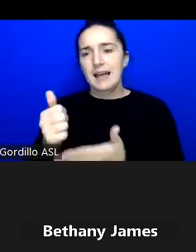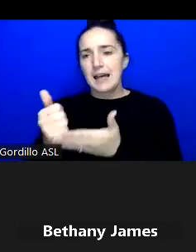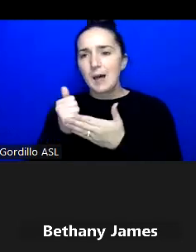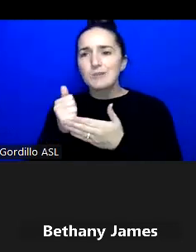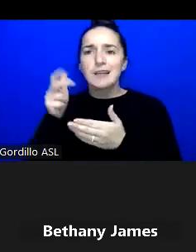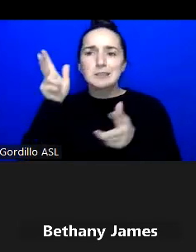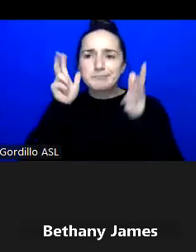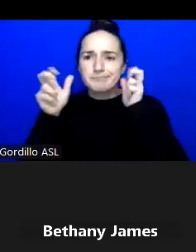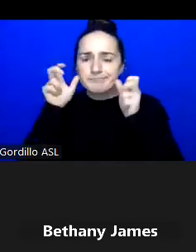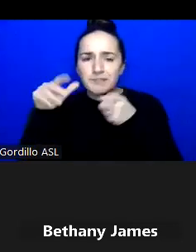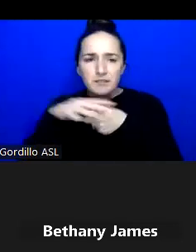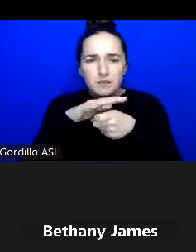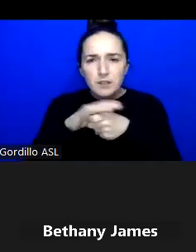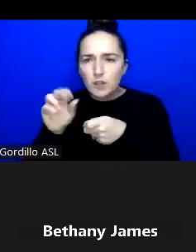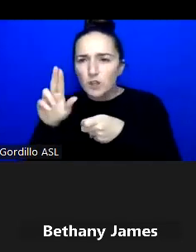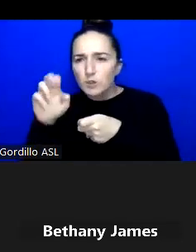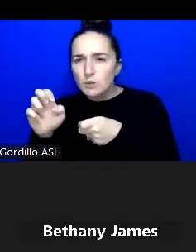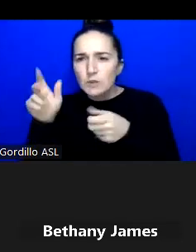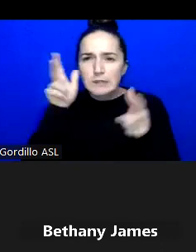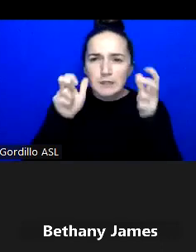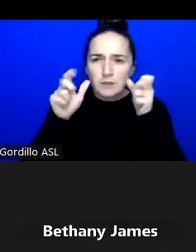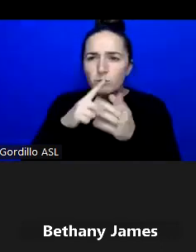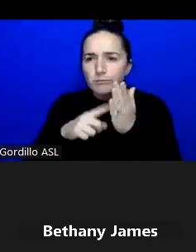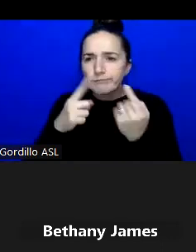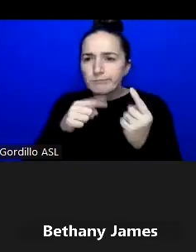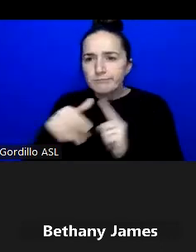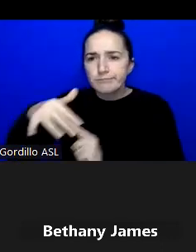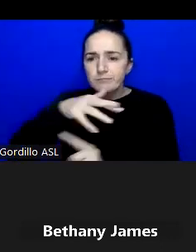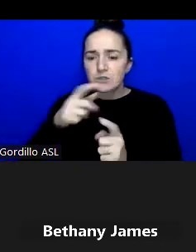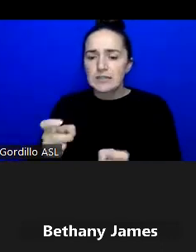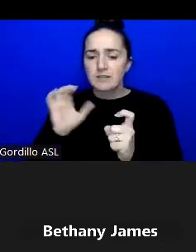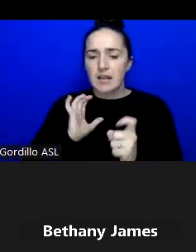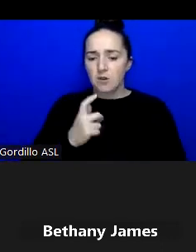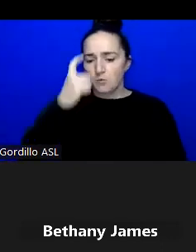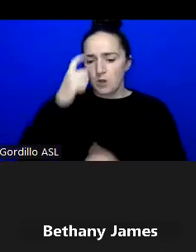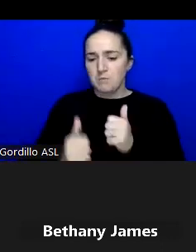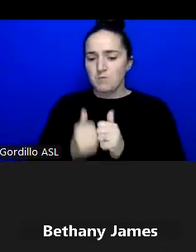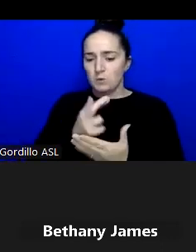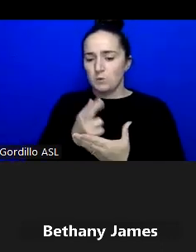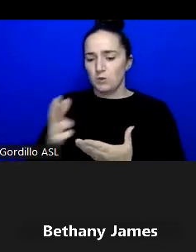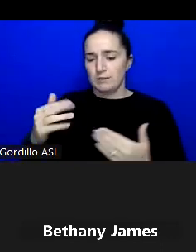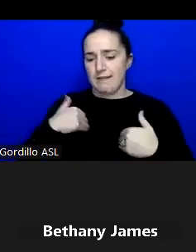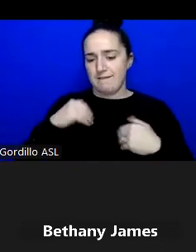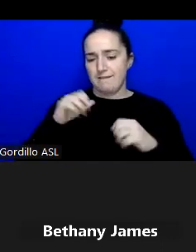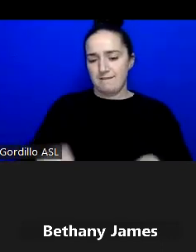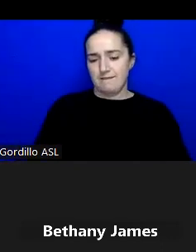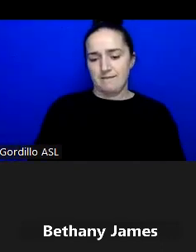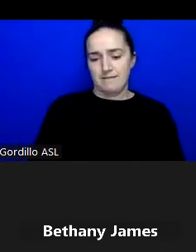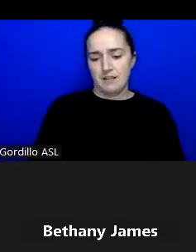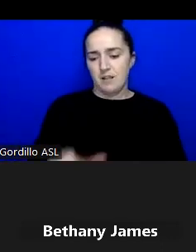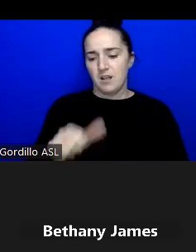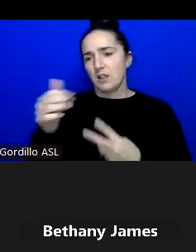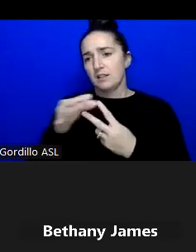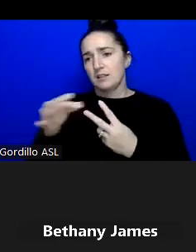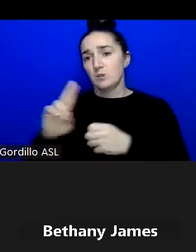really important. So we want to try to give our brain the most resources that it possibly can have. And there's options that utilize technology. There's